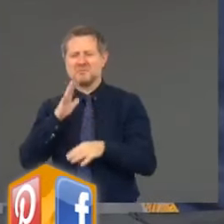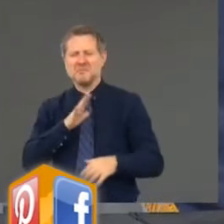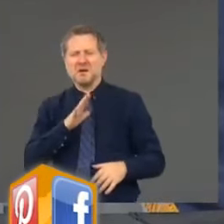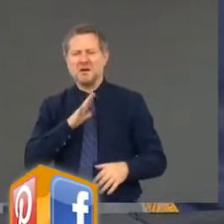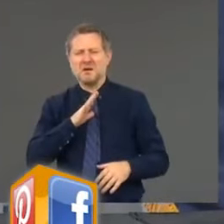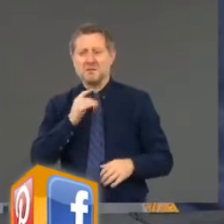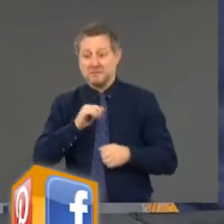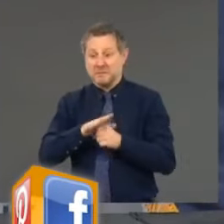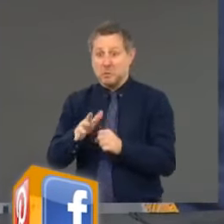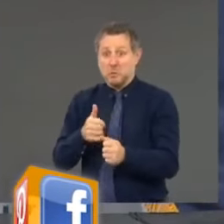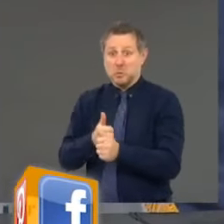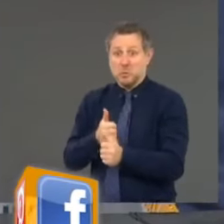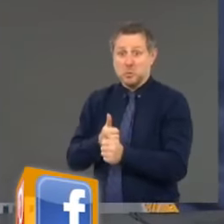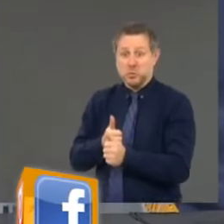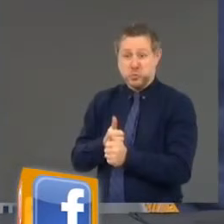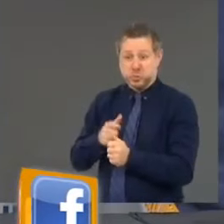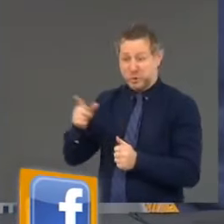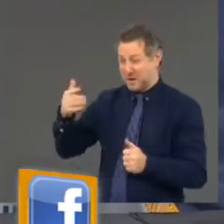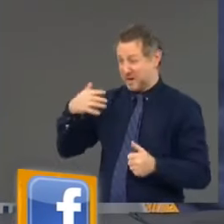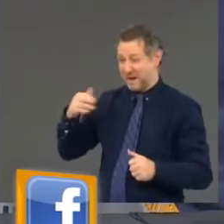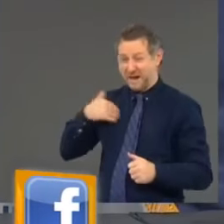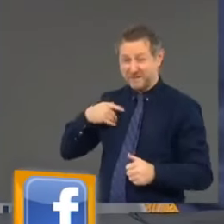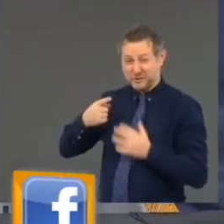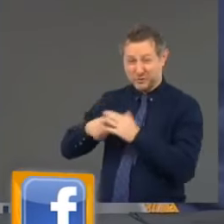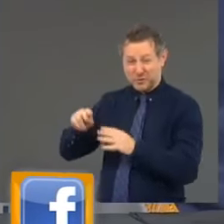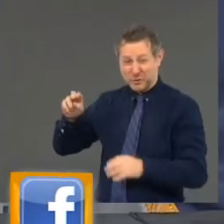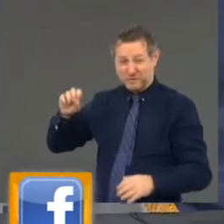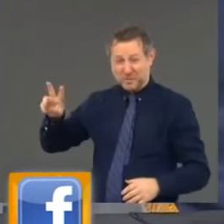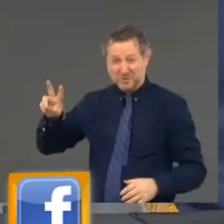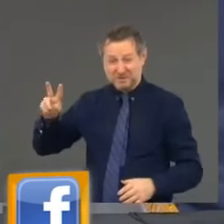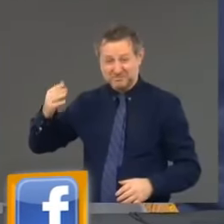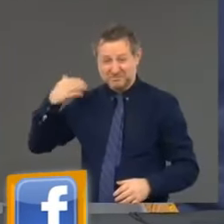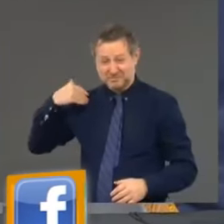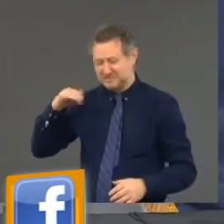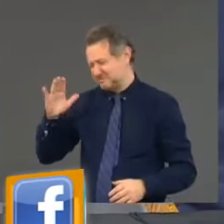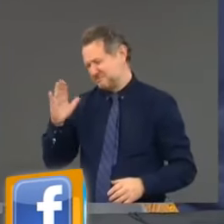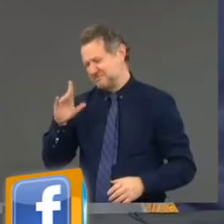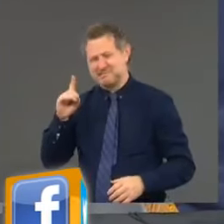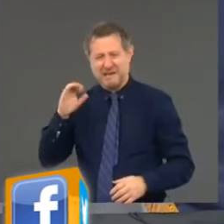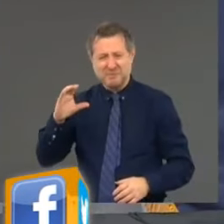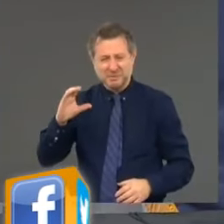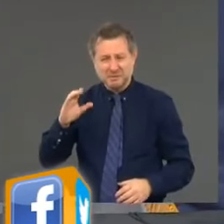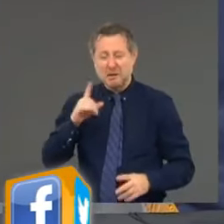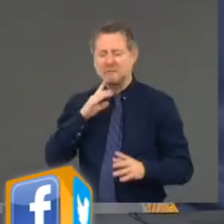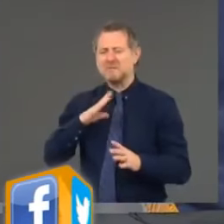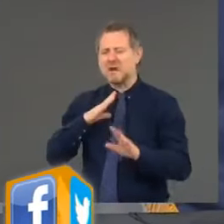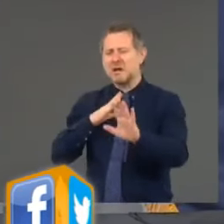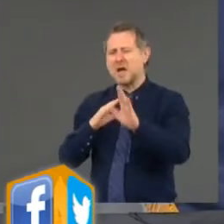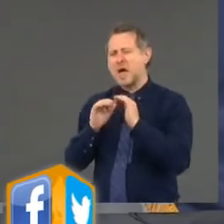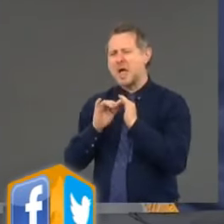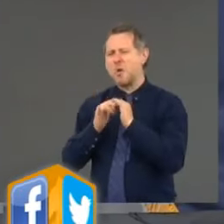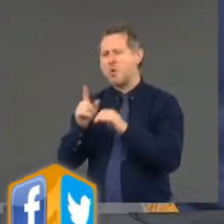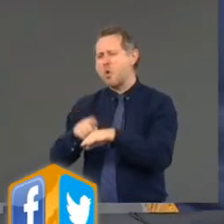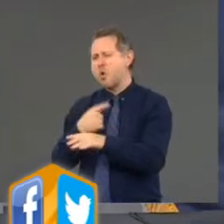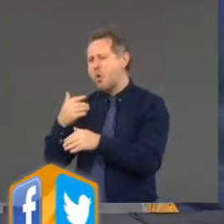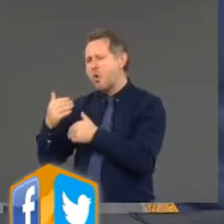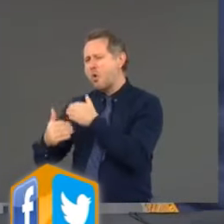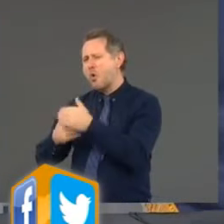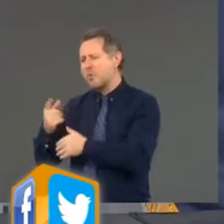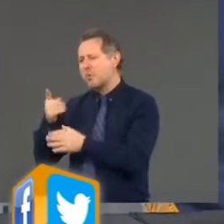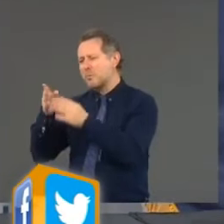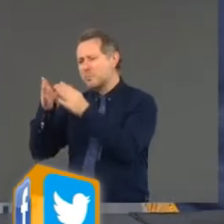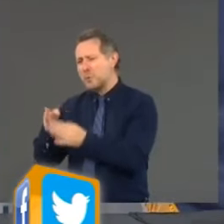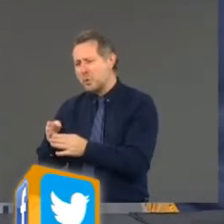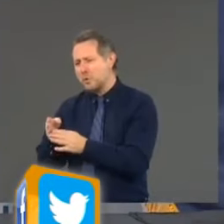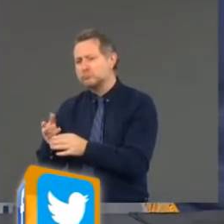November, last November. It's in China last December. How long does it take one person to get on a plane from China and go